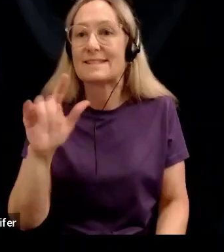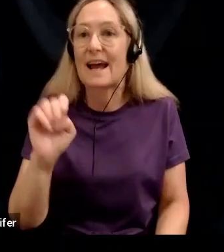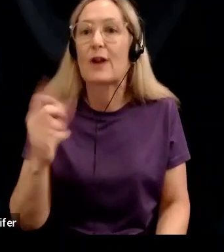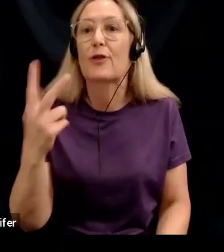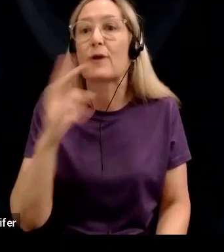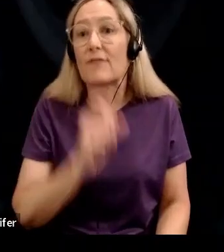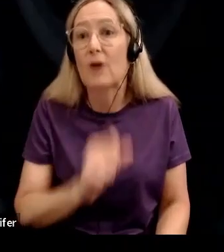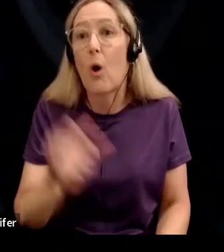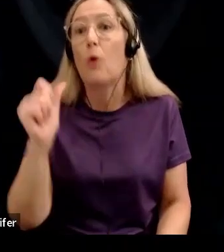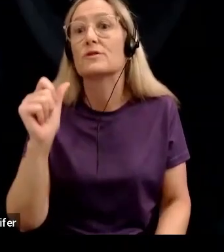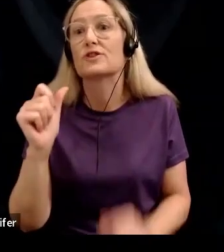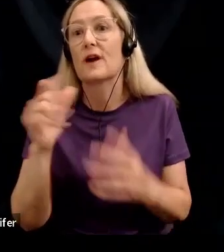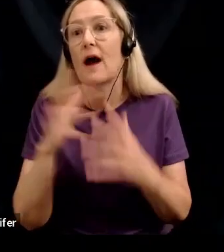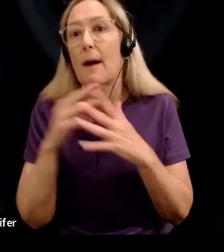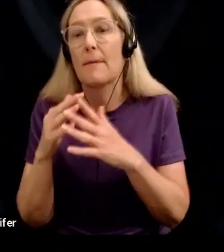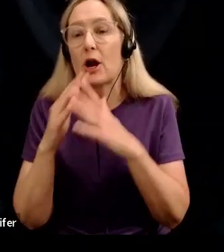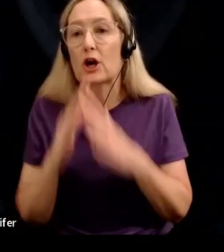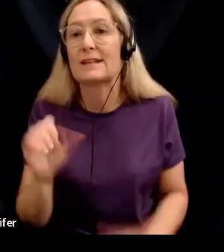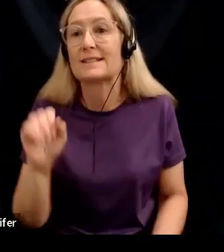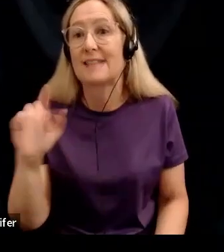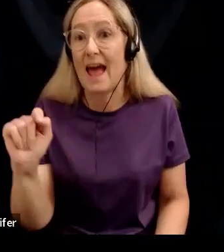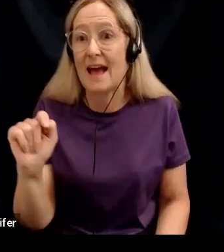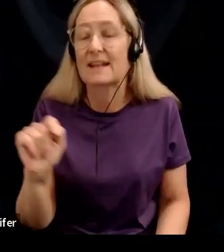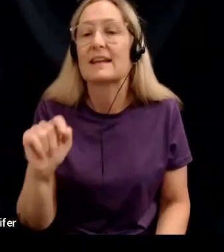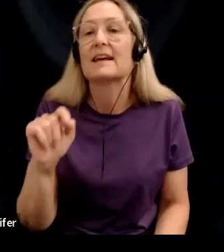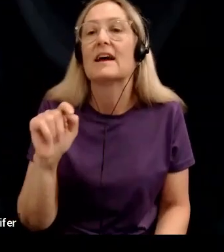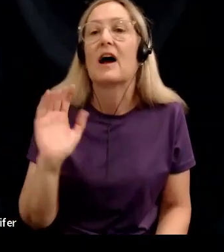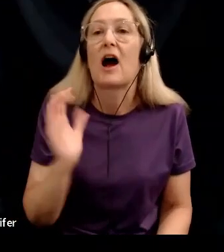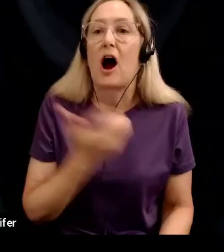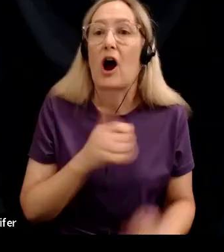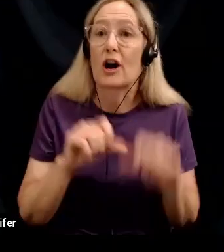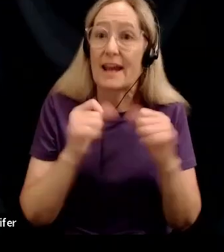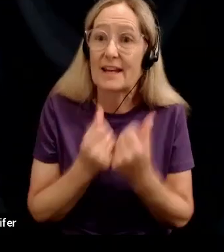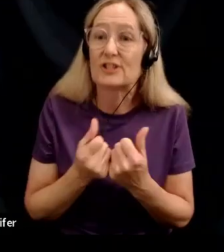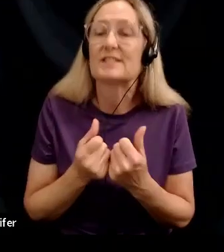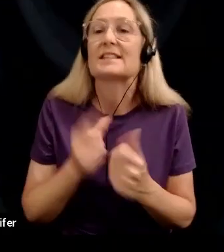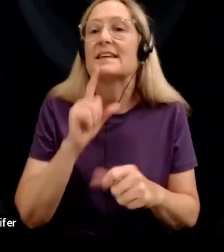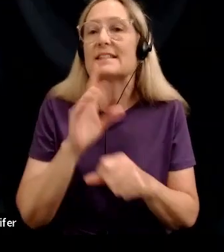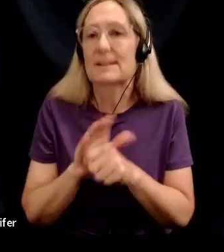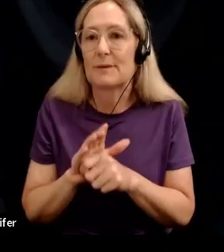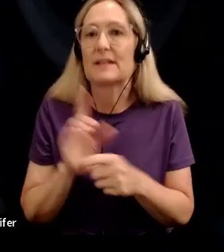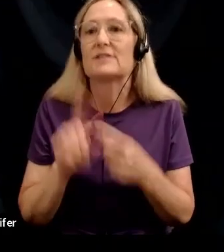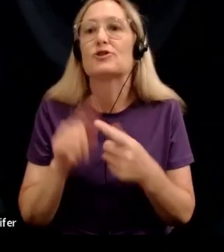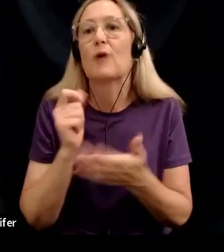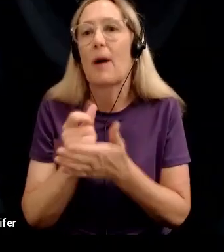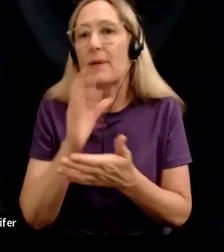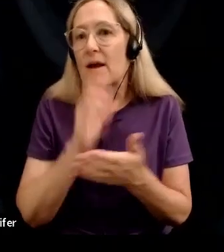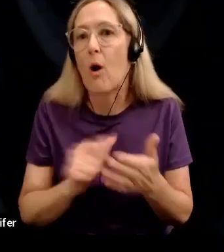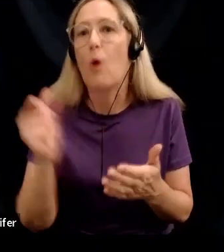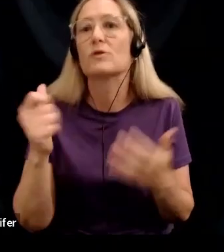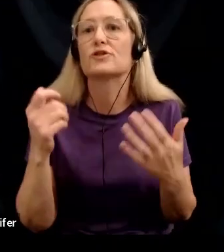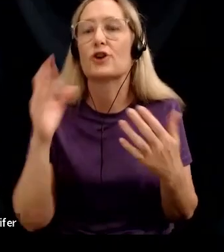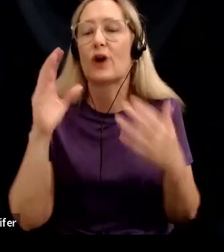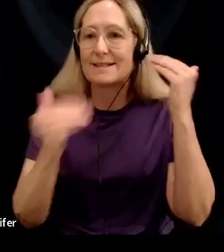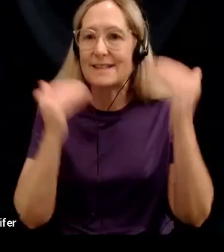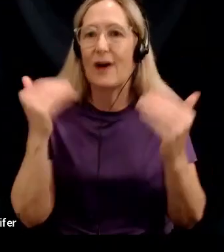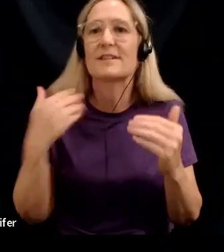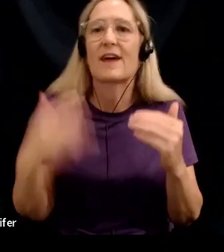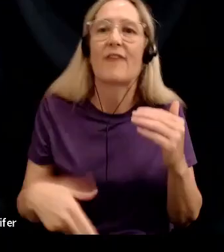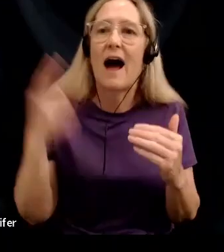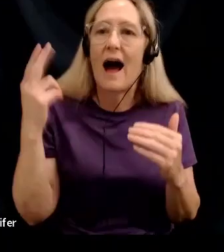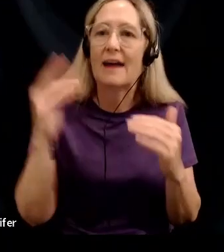Older Americans Act. The Arrowhead Area Agency on Aging is committed to helping older adults maintain their highest level